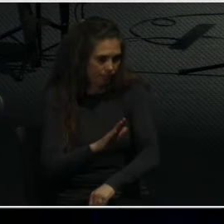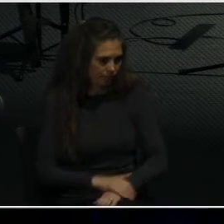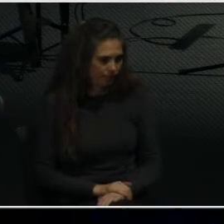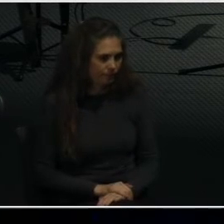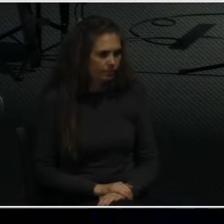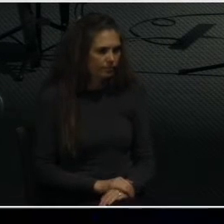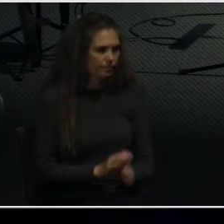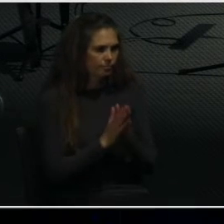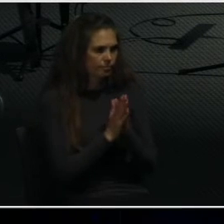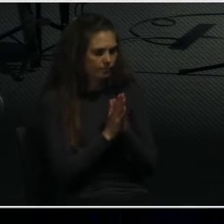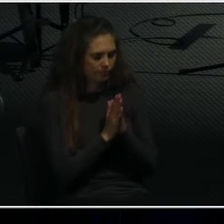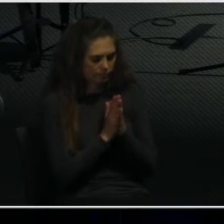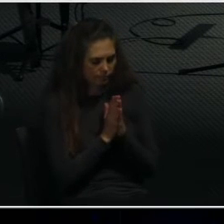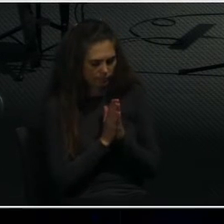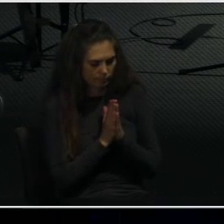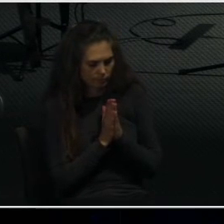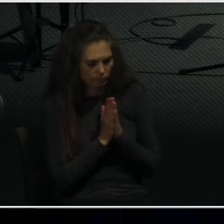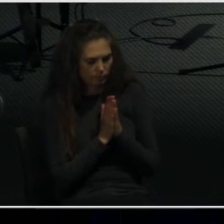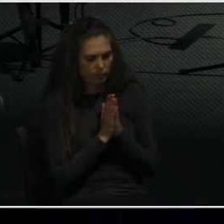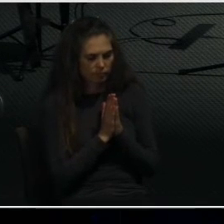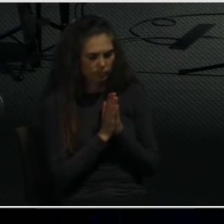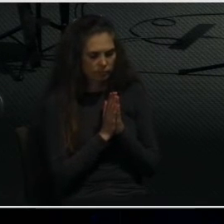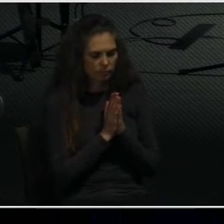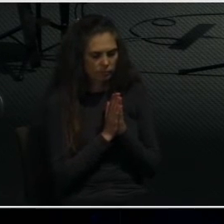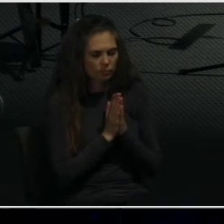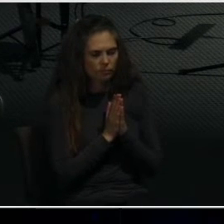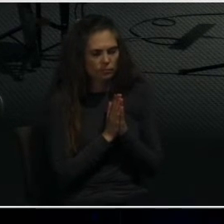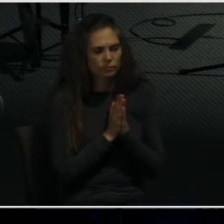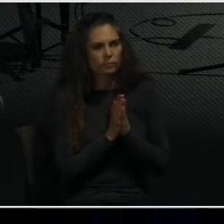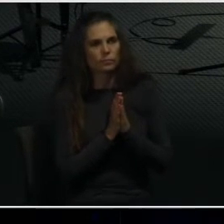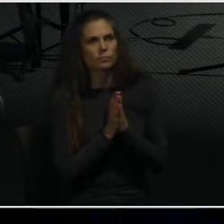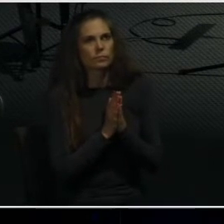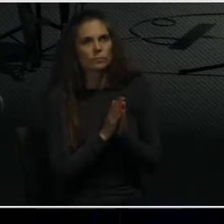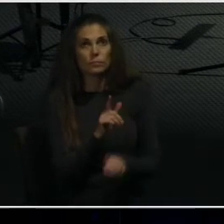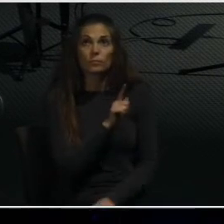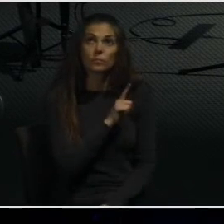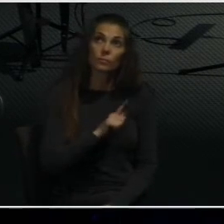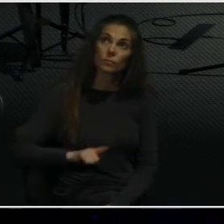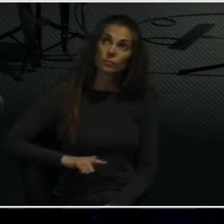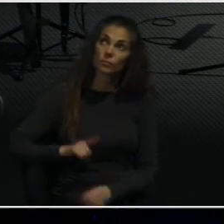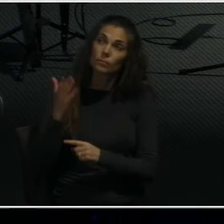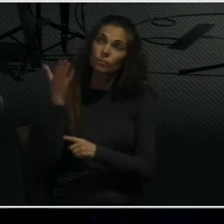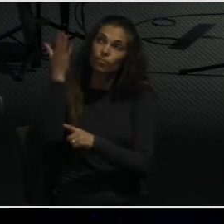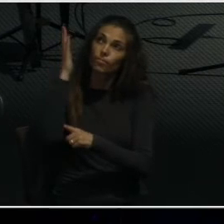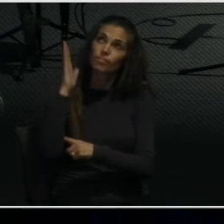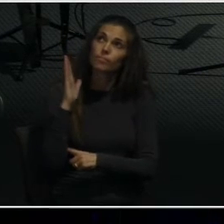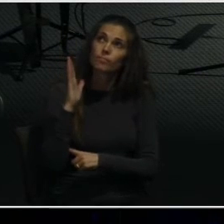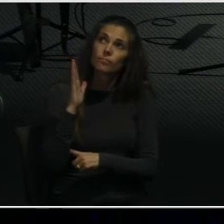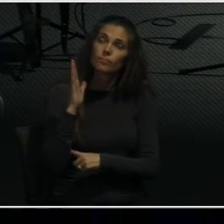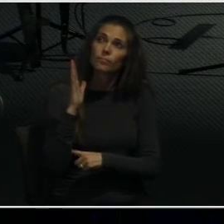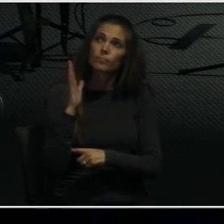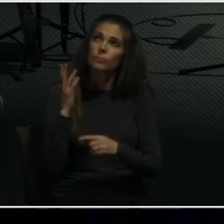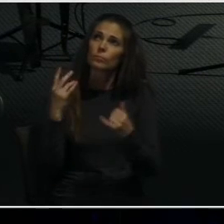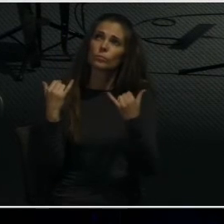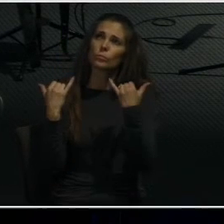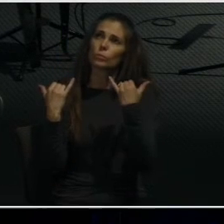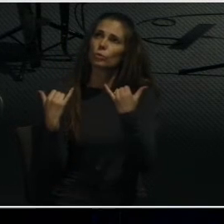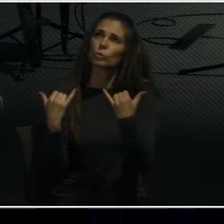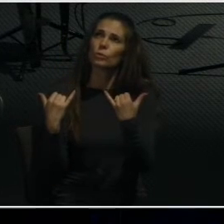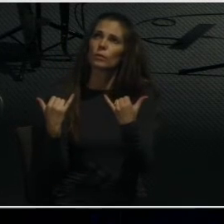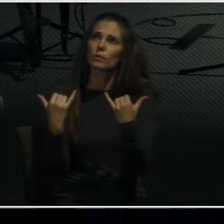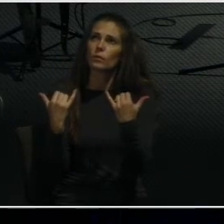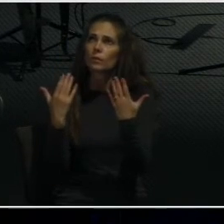And Lord God, we come to you today and we thank you for this revelation of